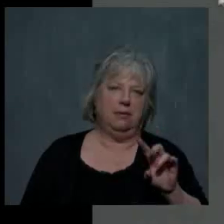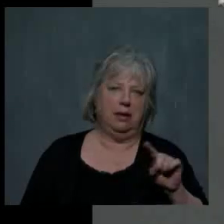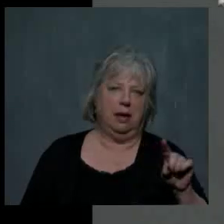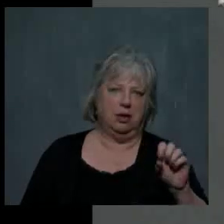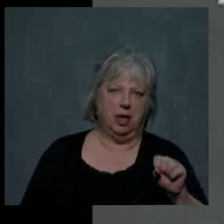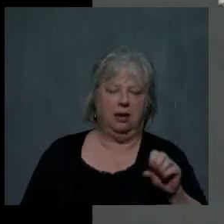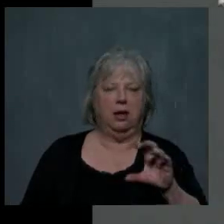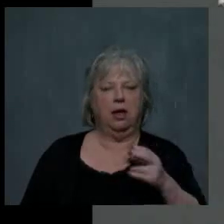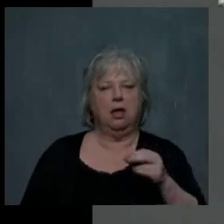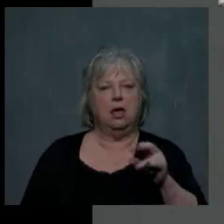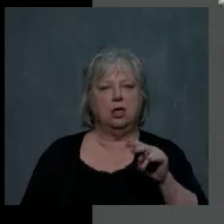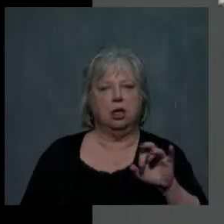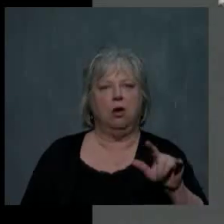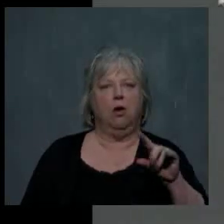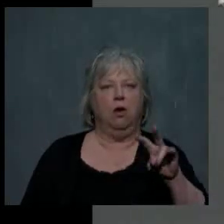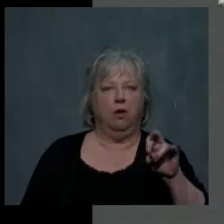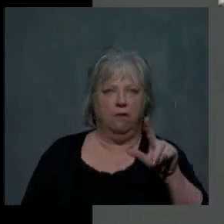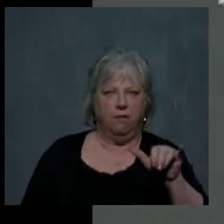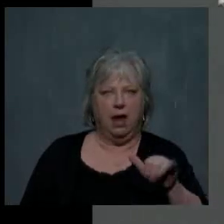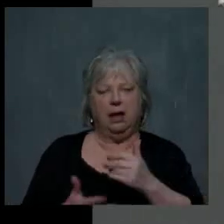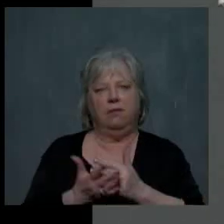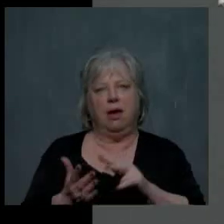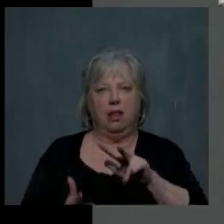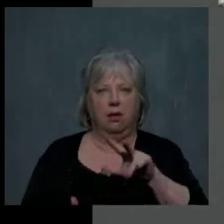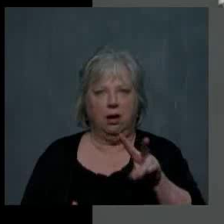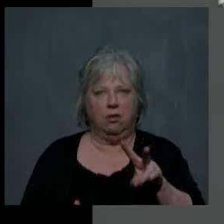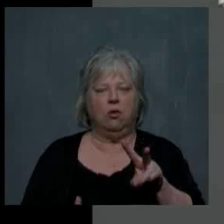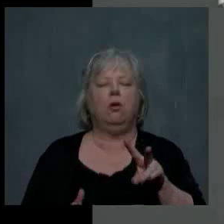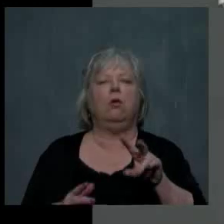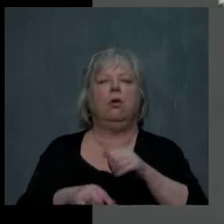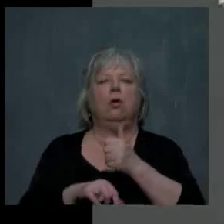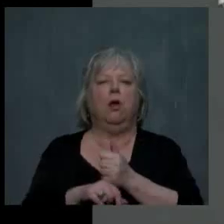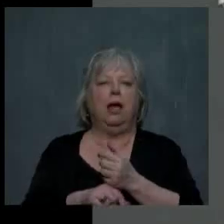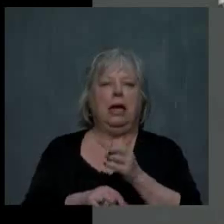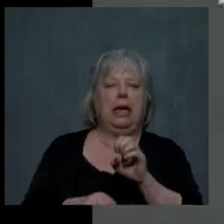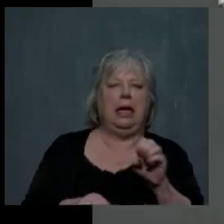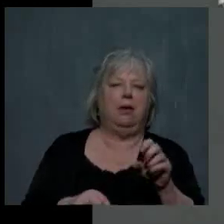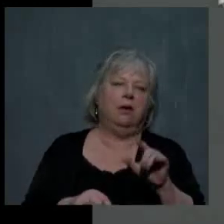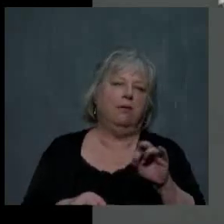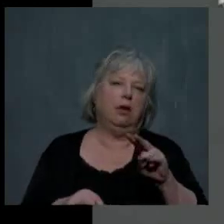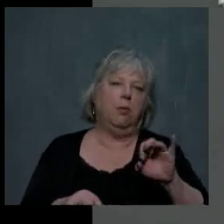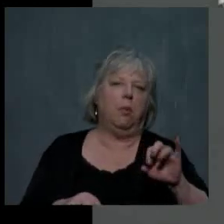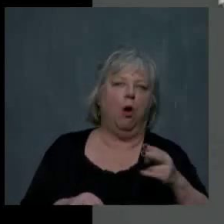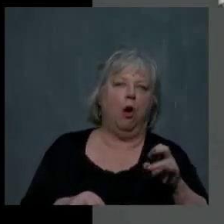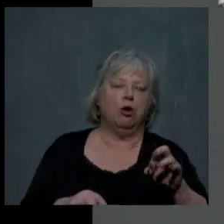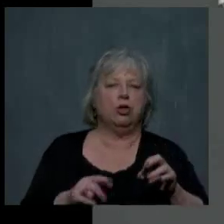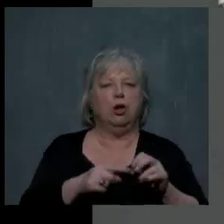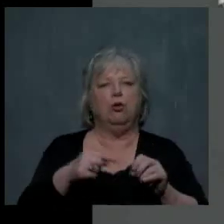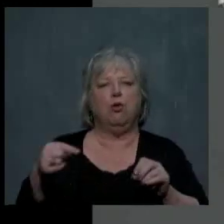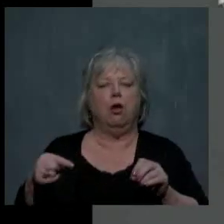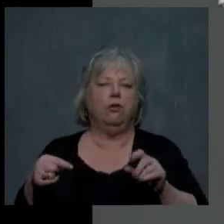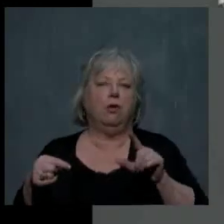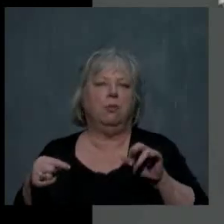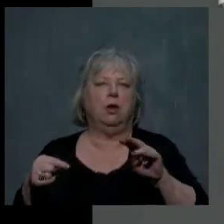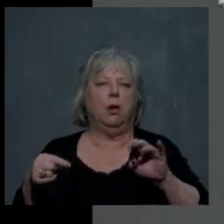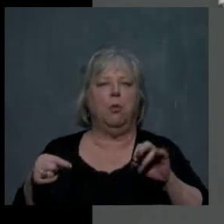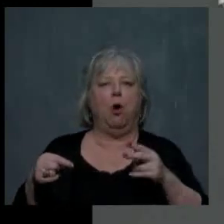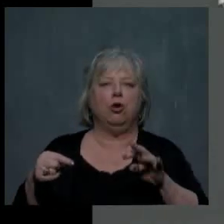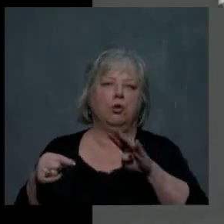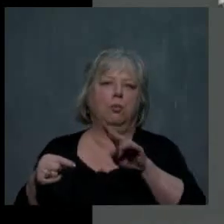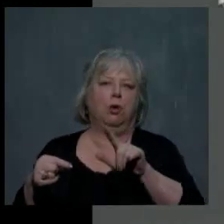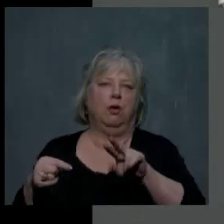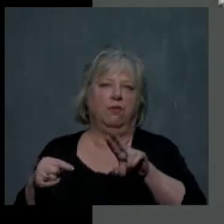S-867-S, Chenal Valley Phase 32 preliminary plat, located on the east side of Lamarche Drive across from Lamarche